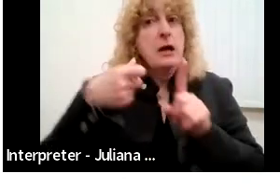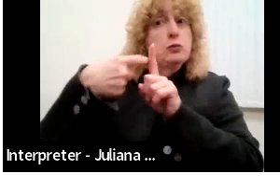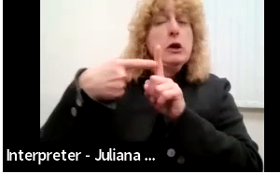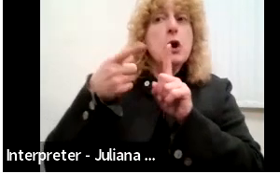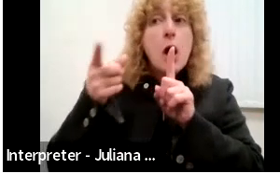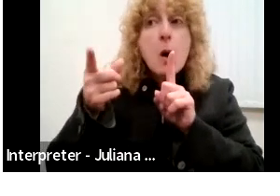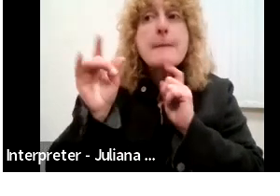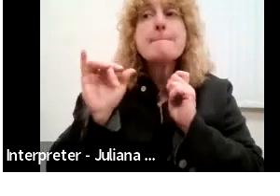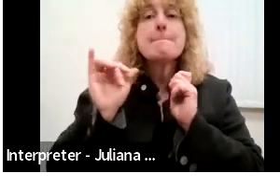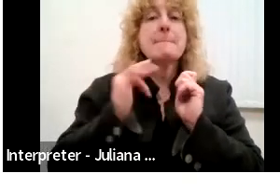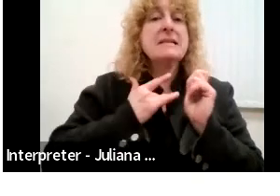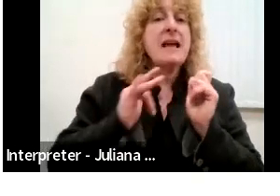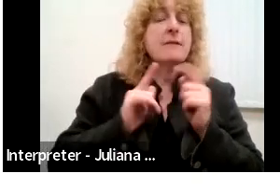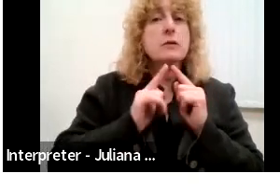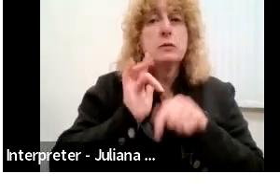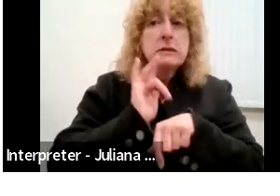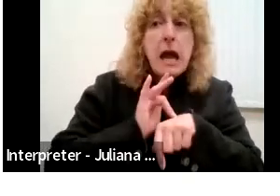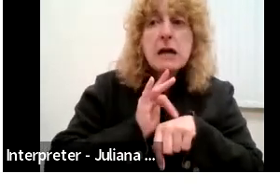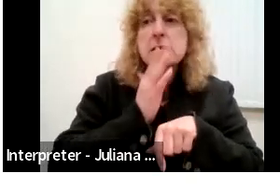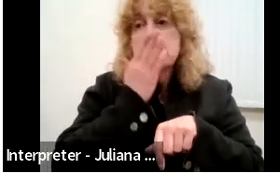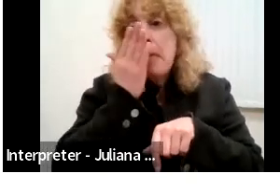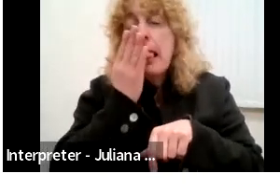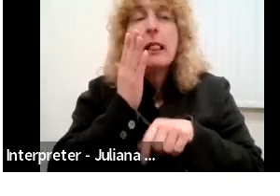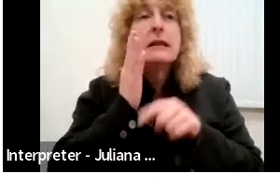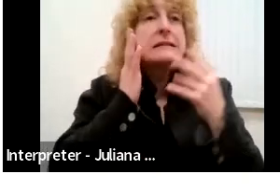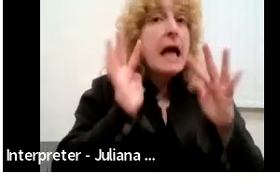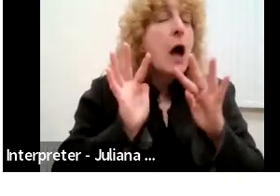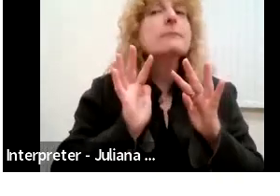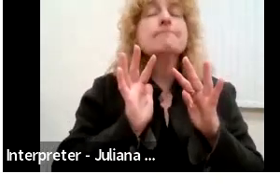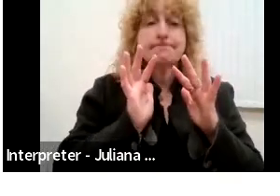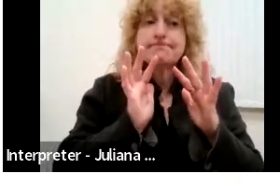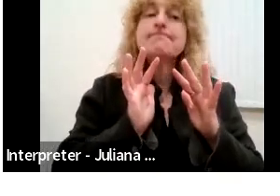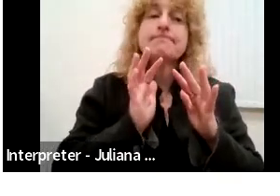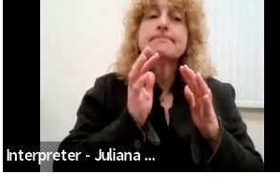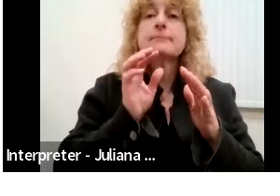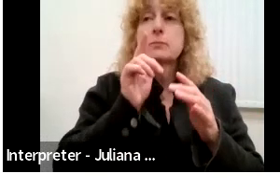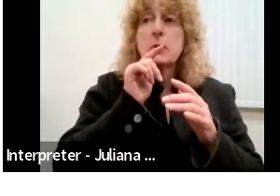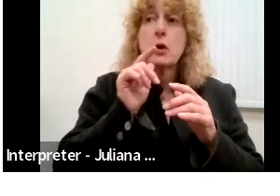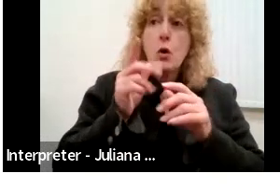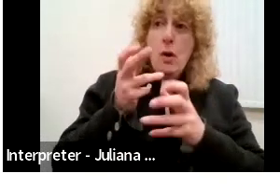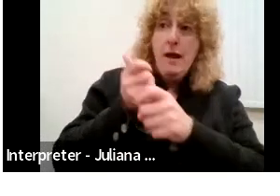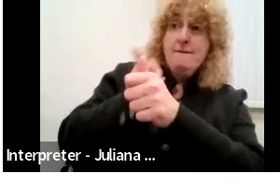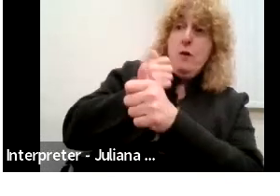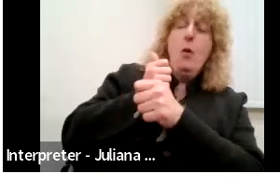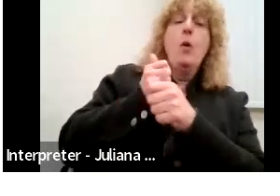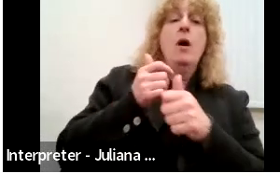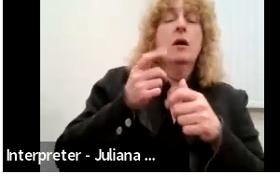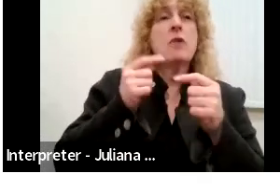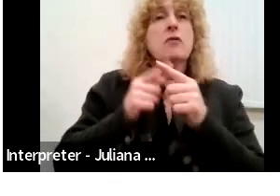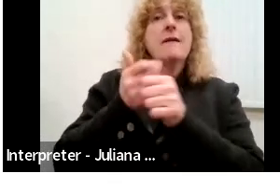sensitivity to smells, touch, and sound. And then also sensory avoiders, avoid crowds and